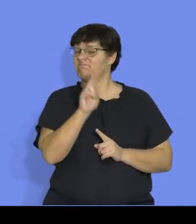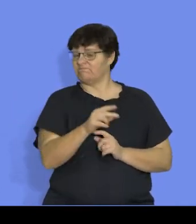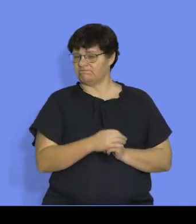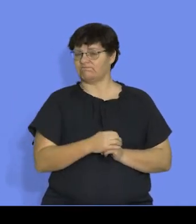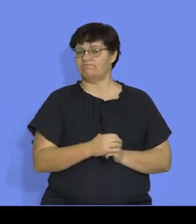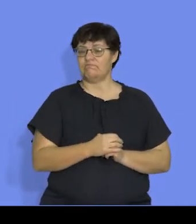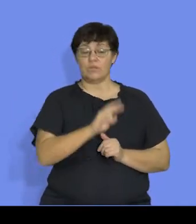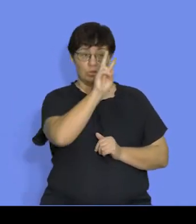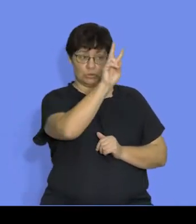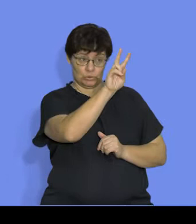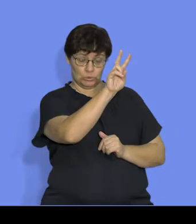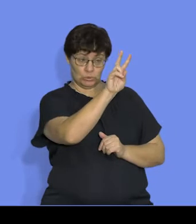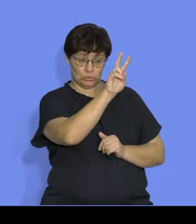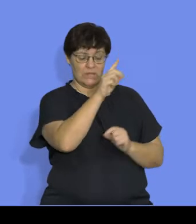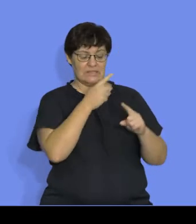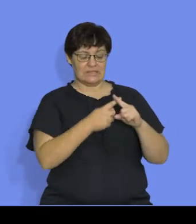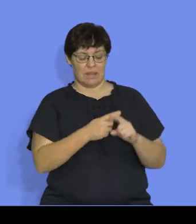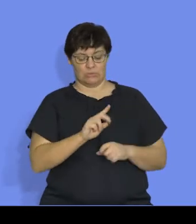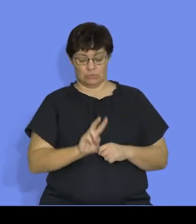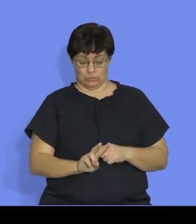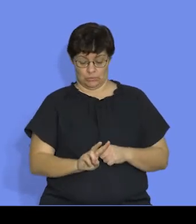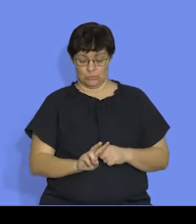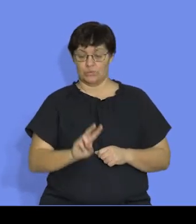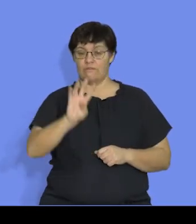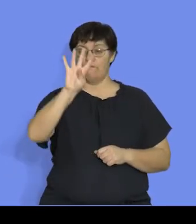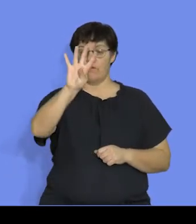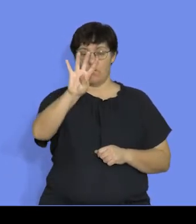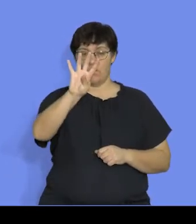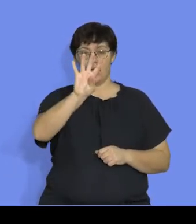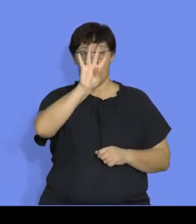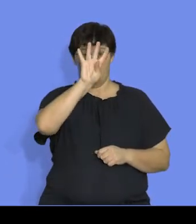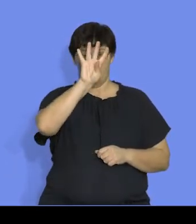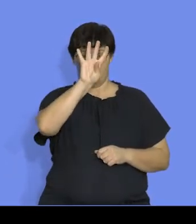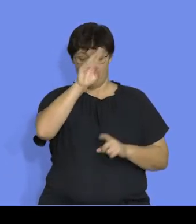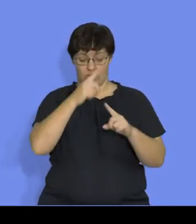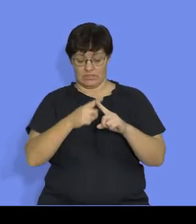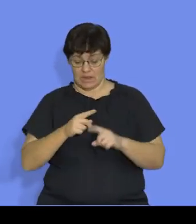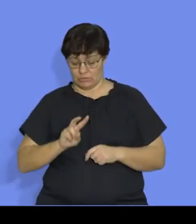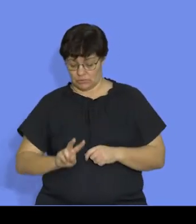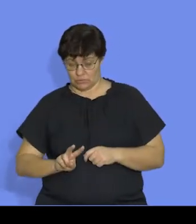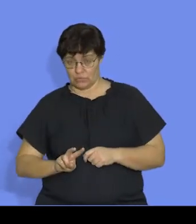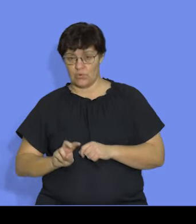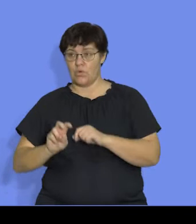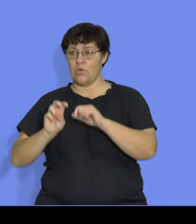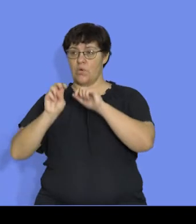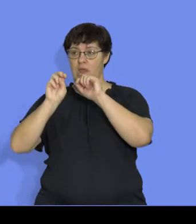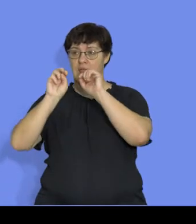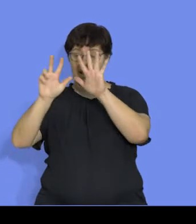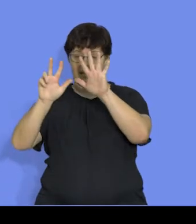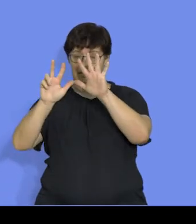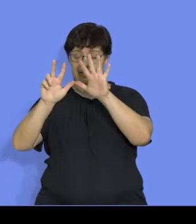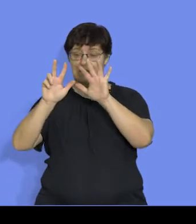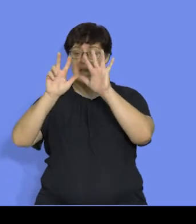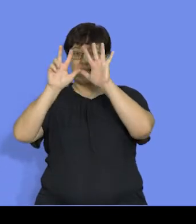that each term has been multiplied by 2 to get to the next term.